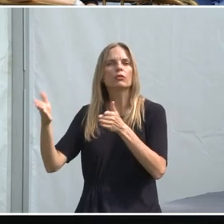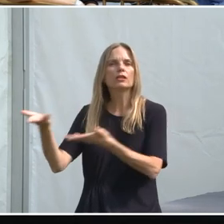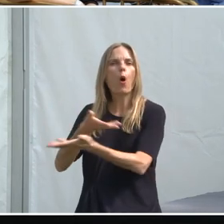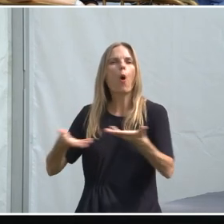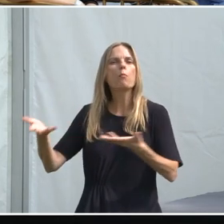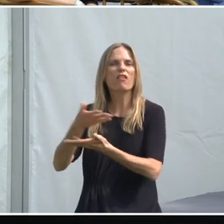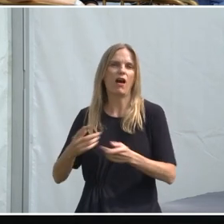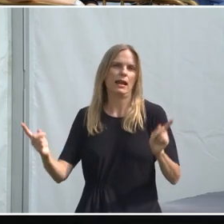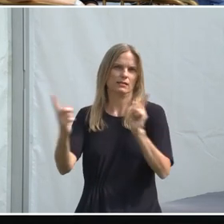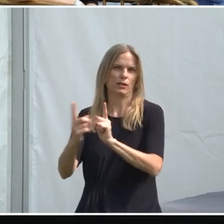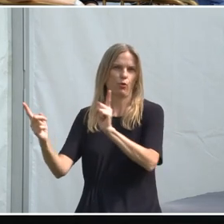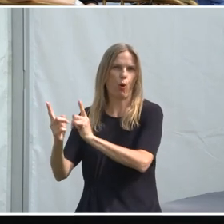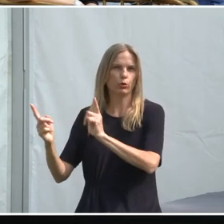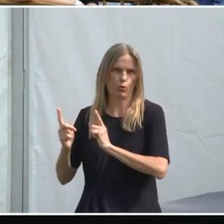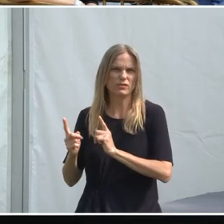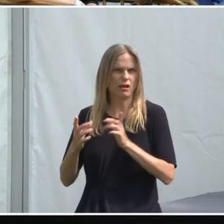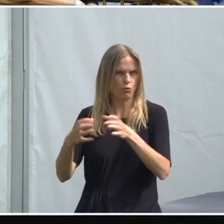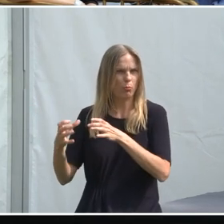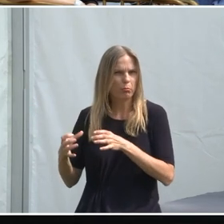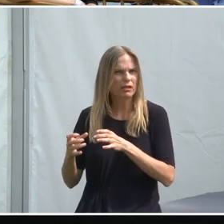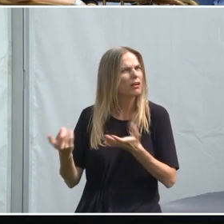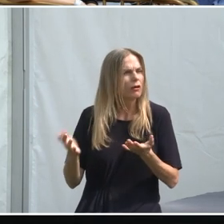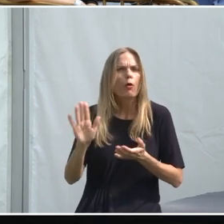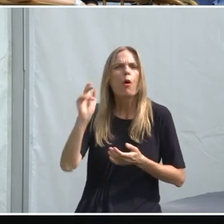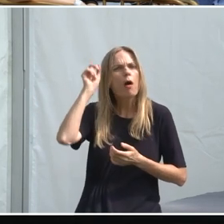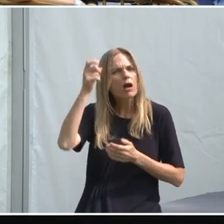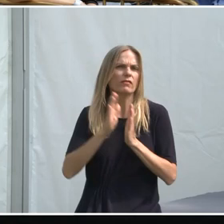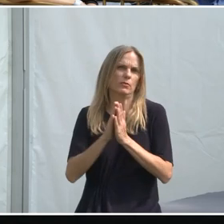can you share with us what your thoughts are on that? Yeah.